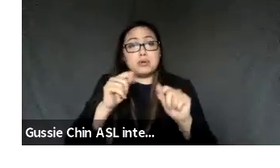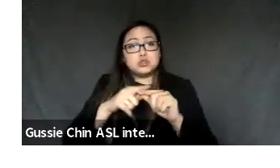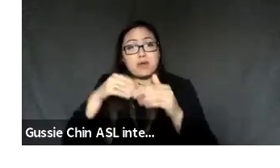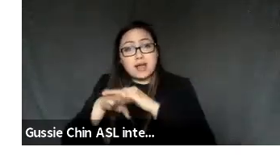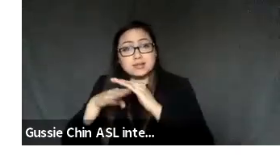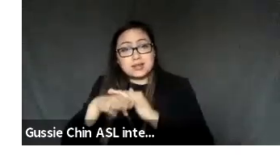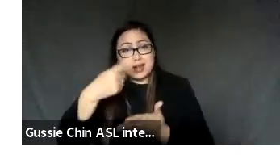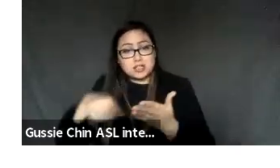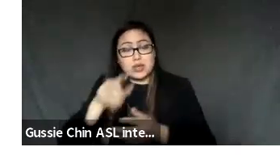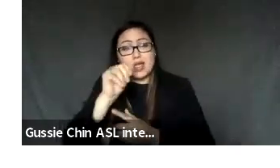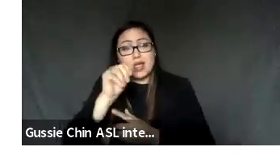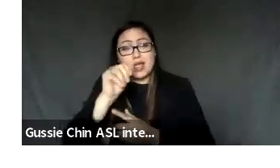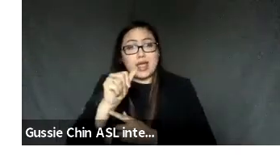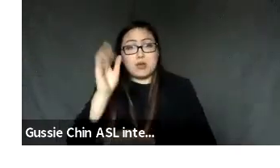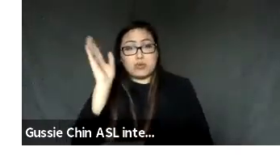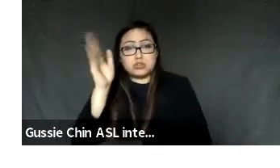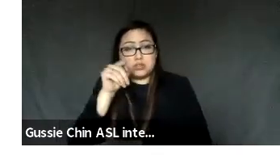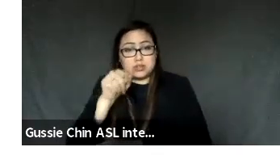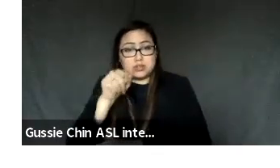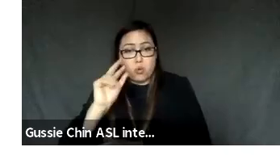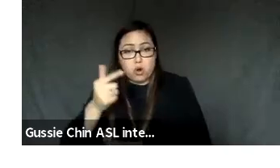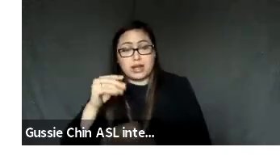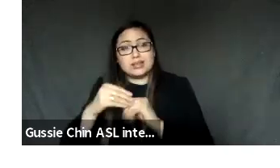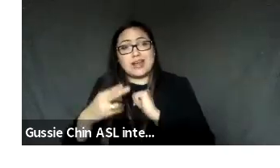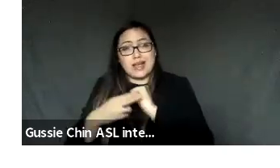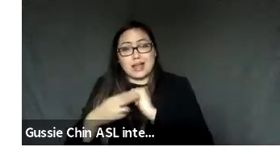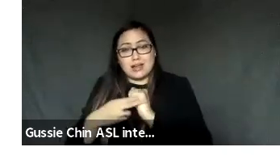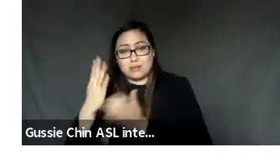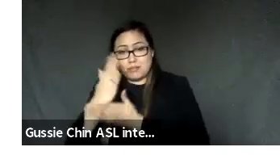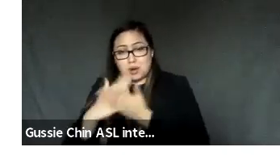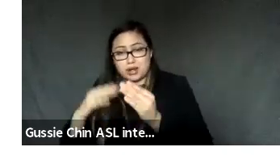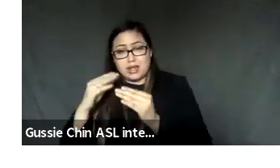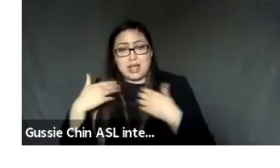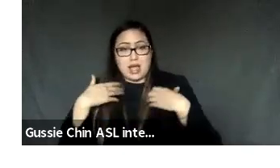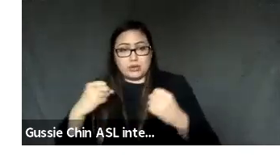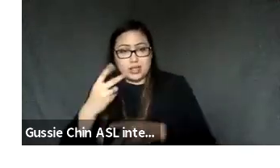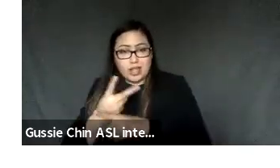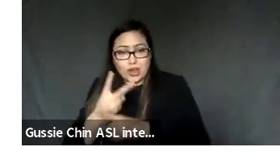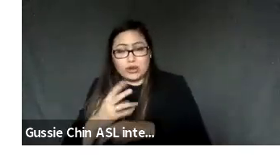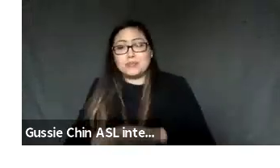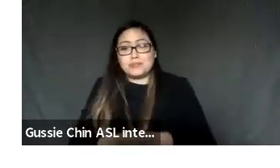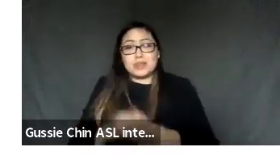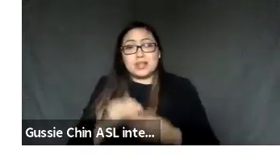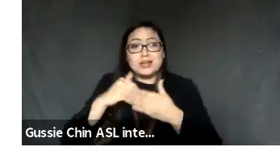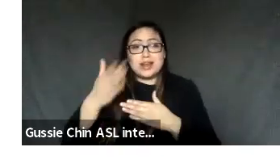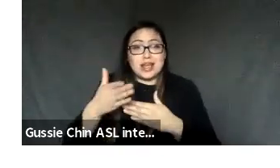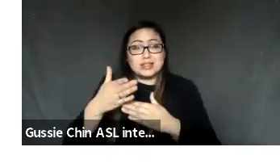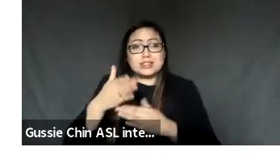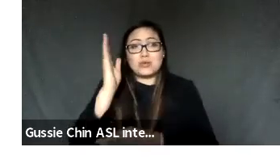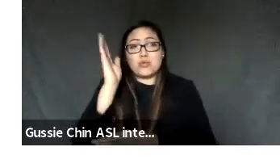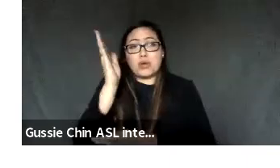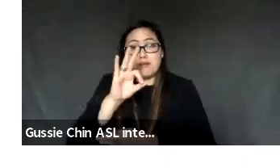at adapresentations.org in the archive section of healthcare. And our next webinar on February